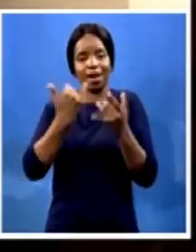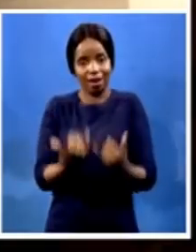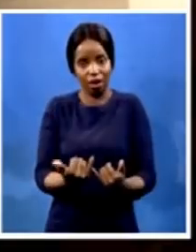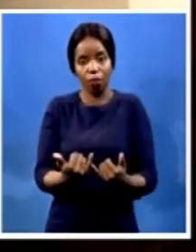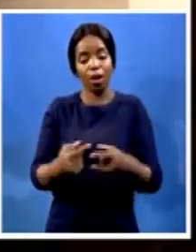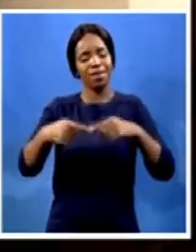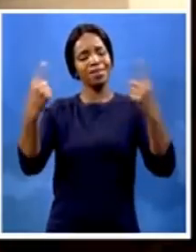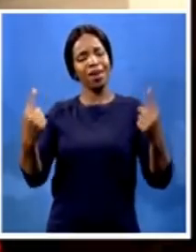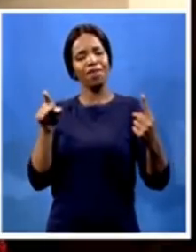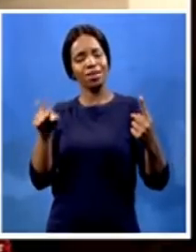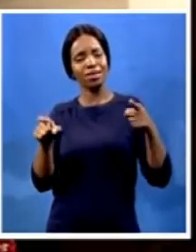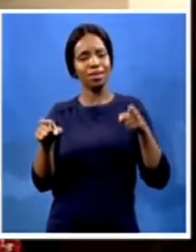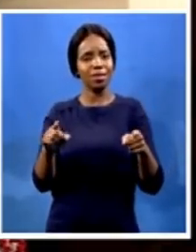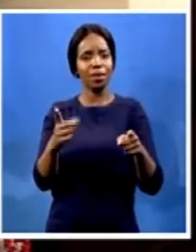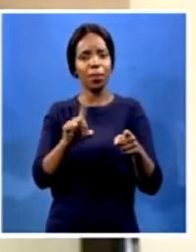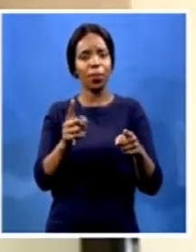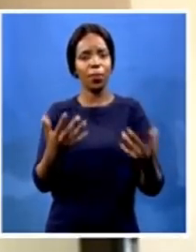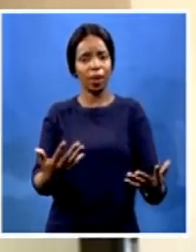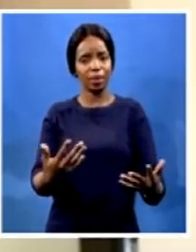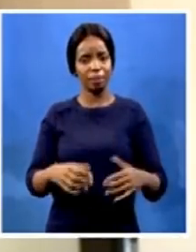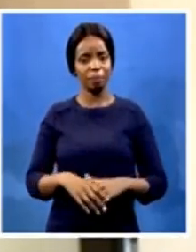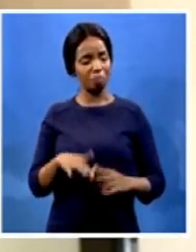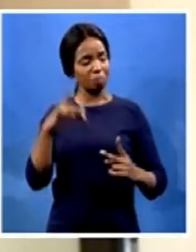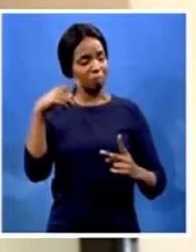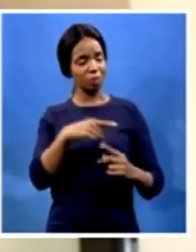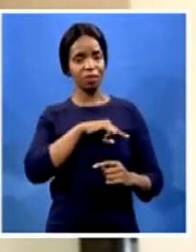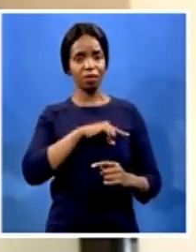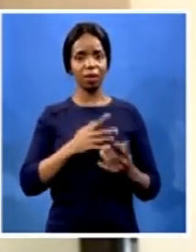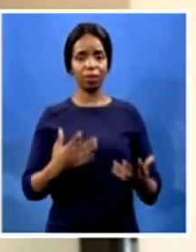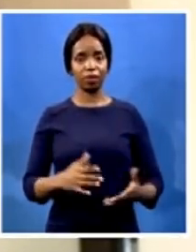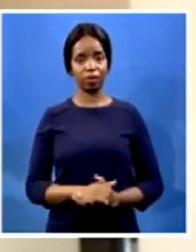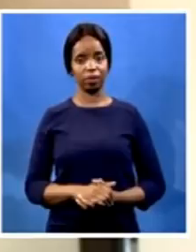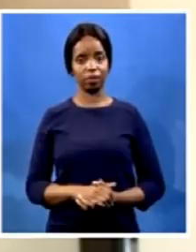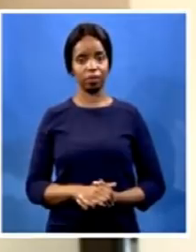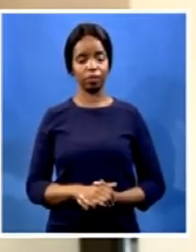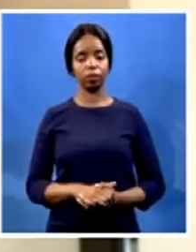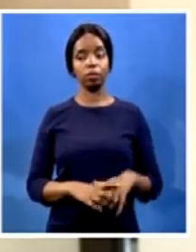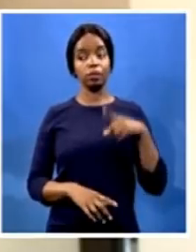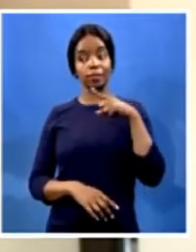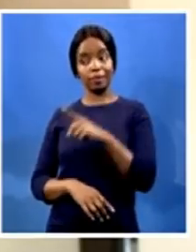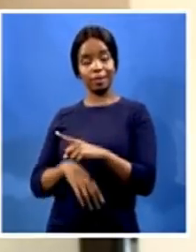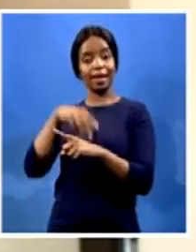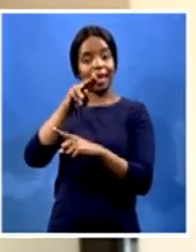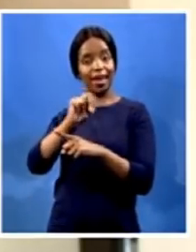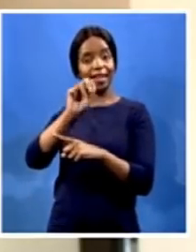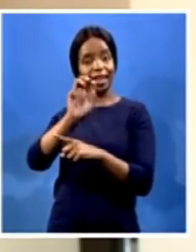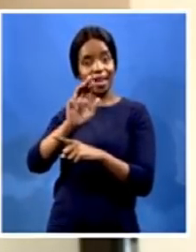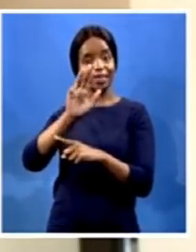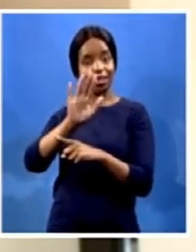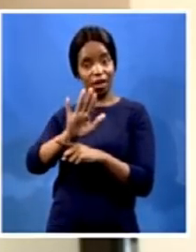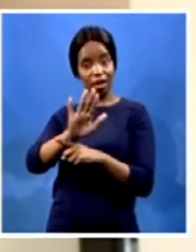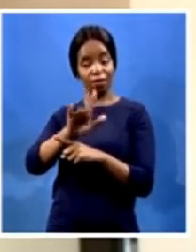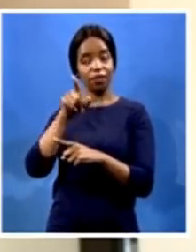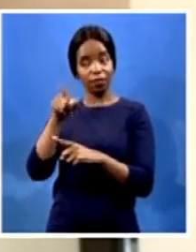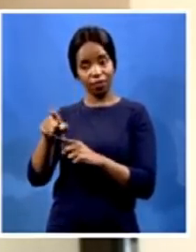Okay, so we need to reserve the N95s and the FFP2s and the medical masks, the medical